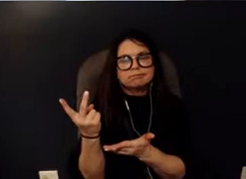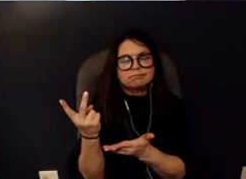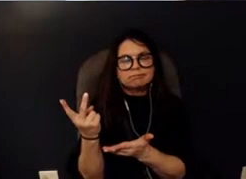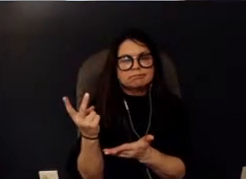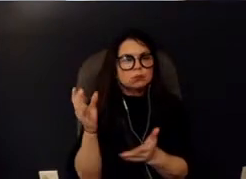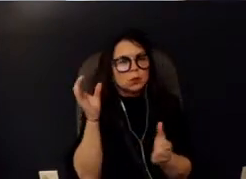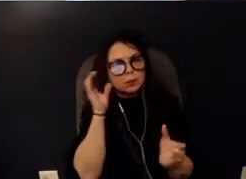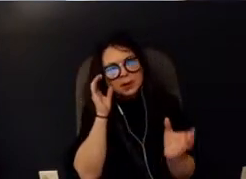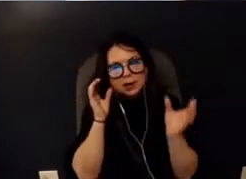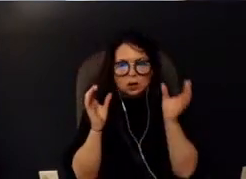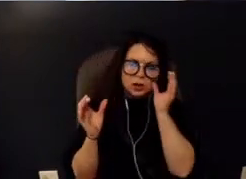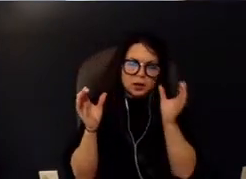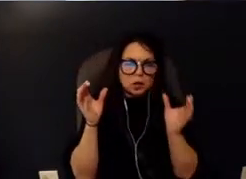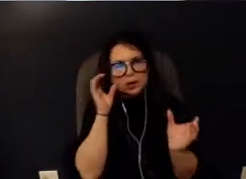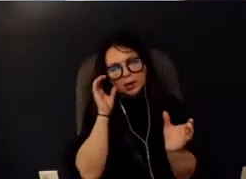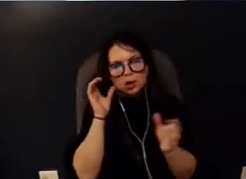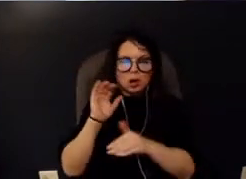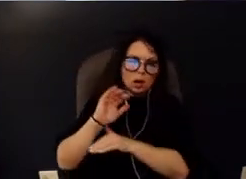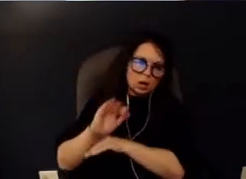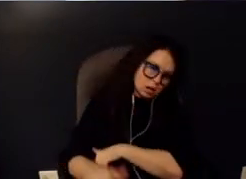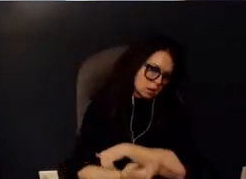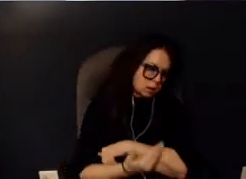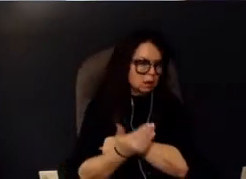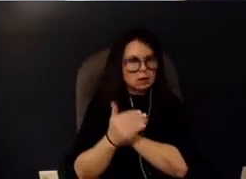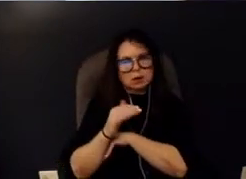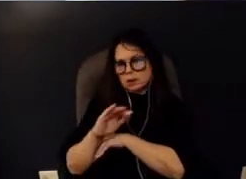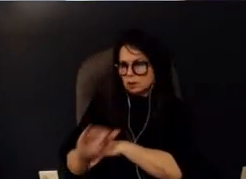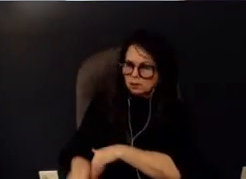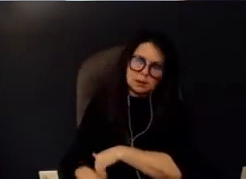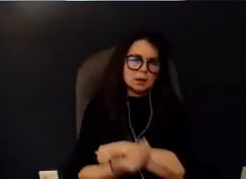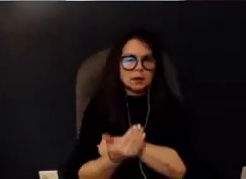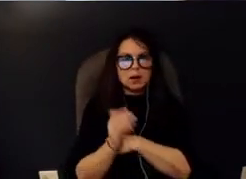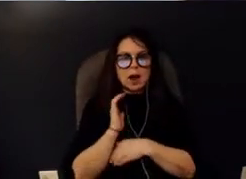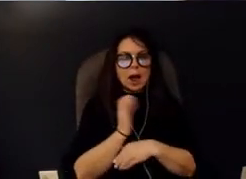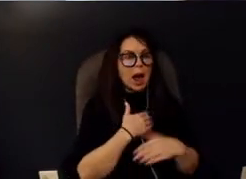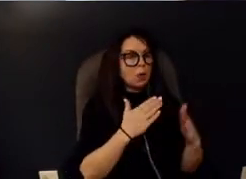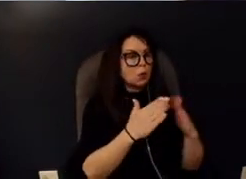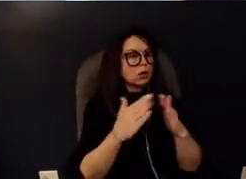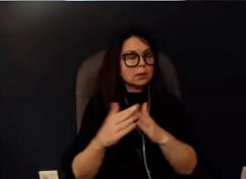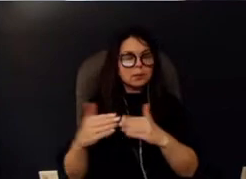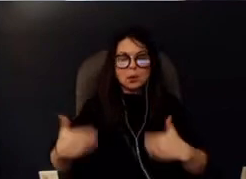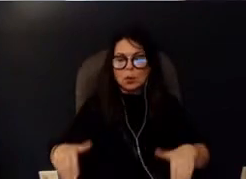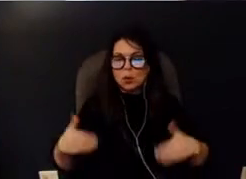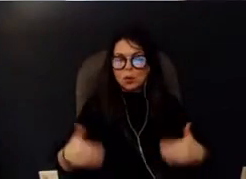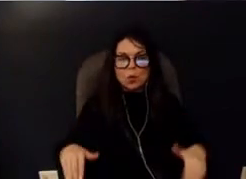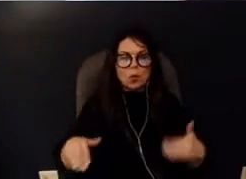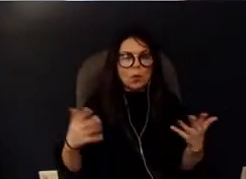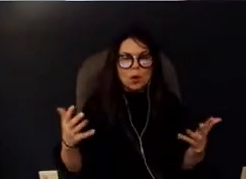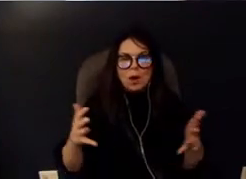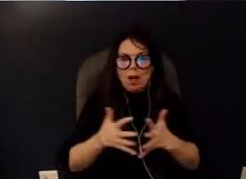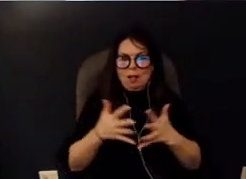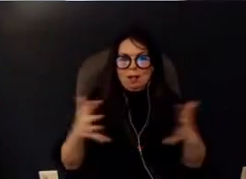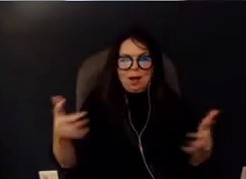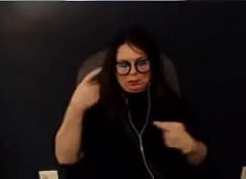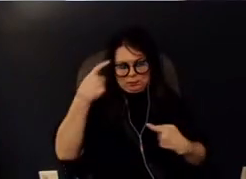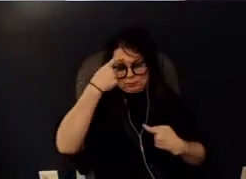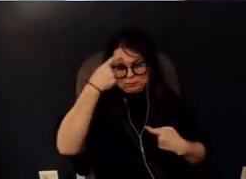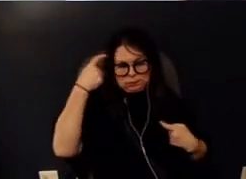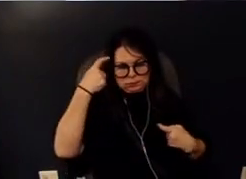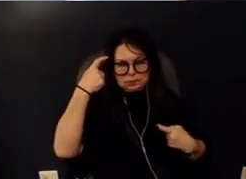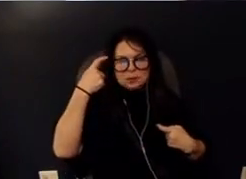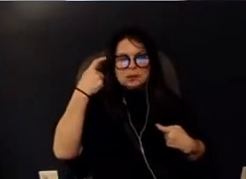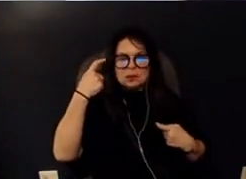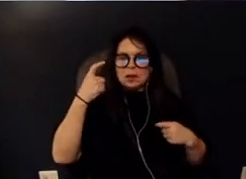the night, our communities are in so much trauma right now. People are deeply concerned about